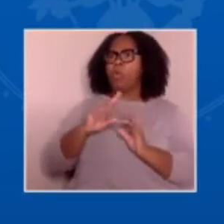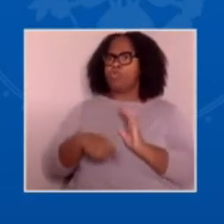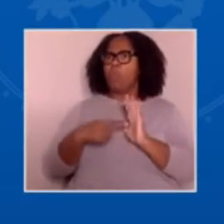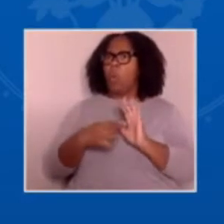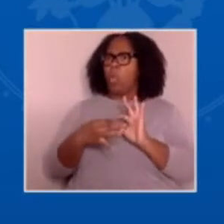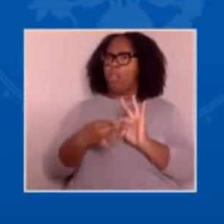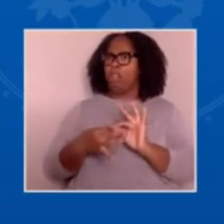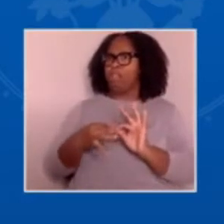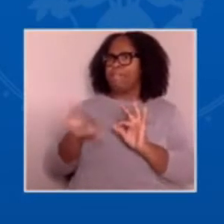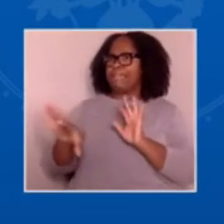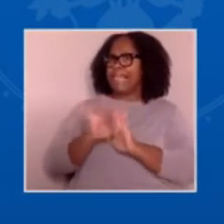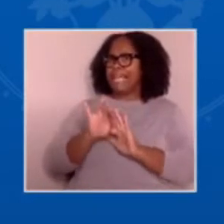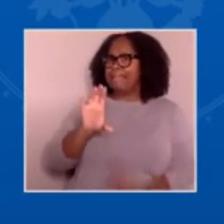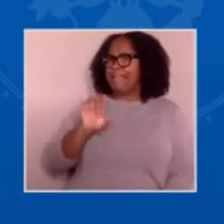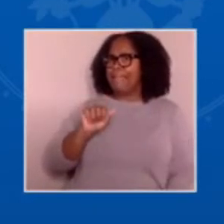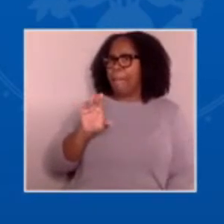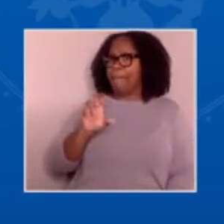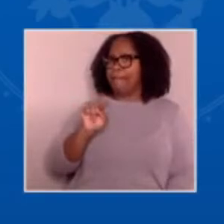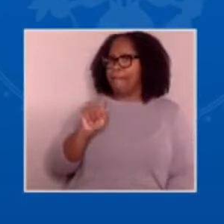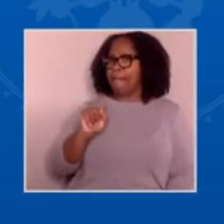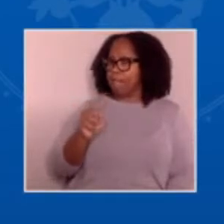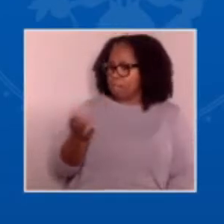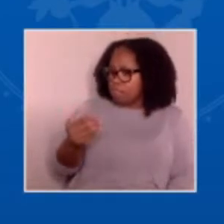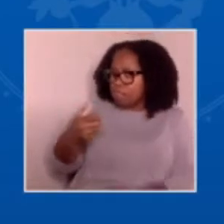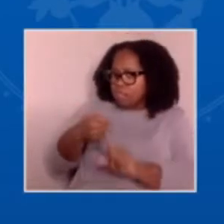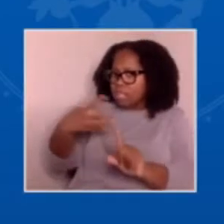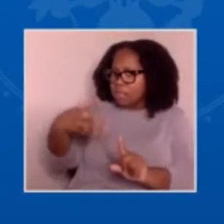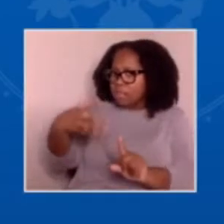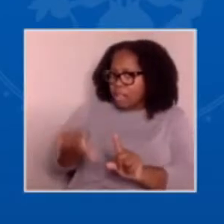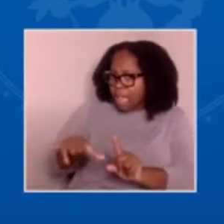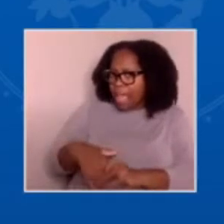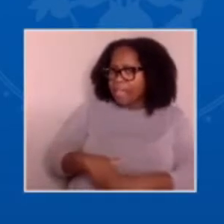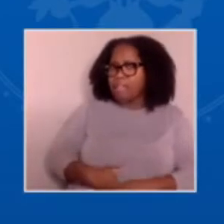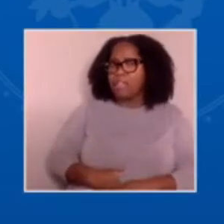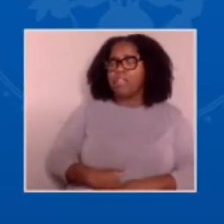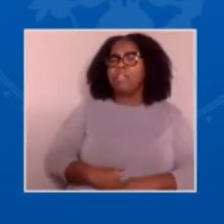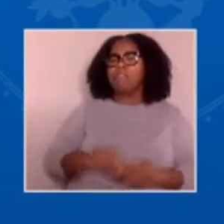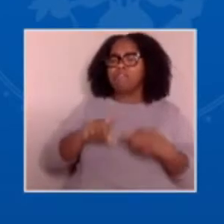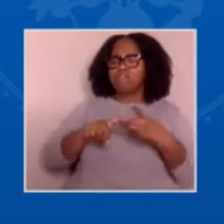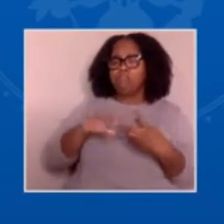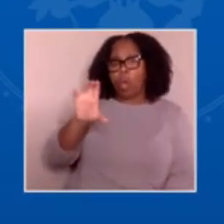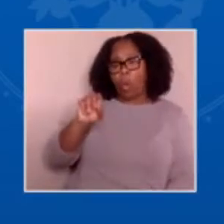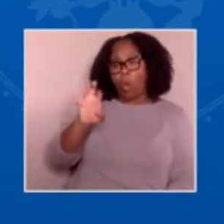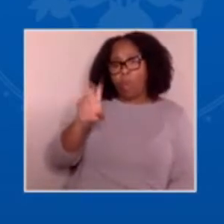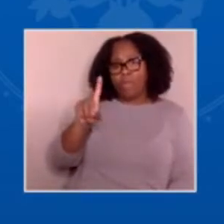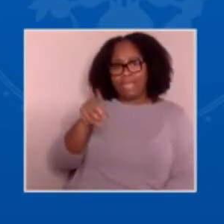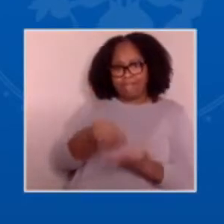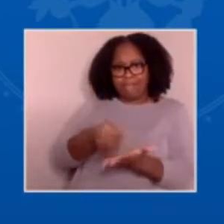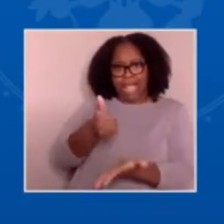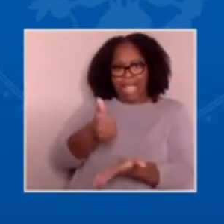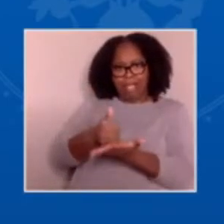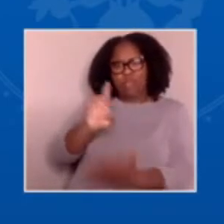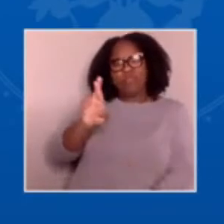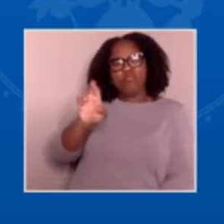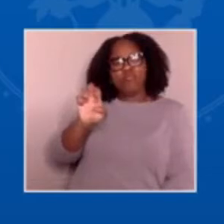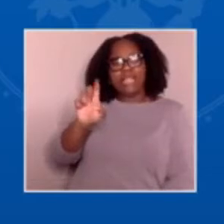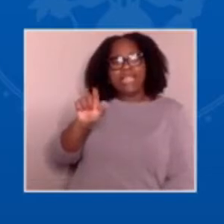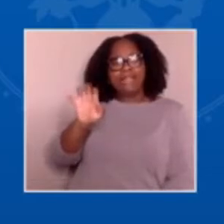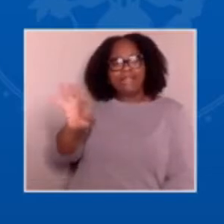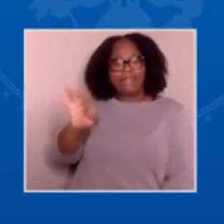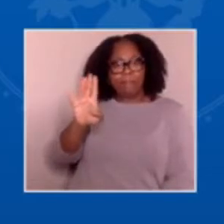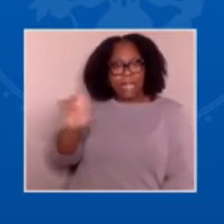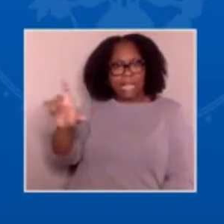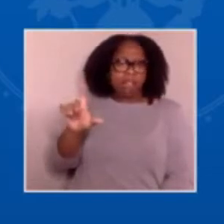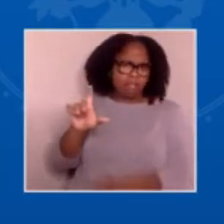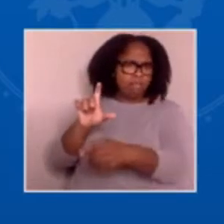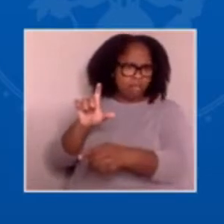the cabinet selections and just anything more on that would be great and then also on the covid relief bill that I know president-elect Biden's talked a lot about